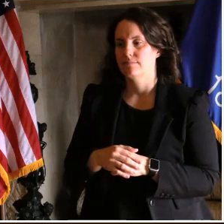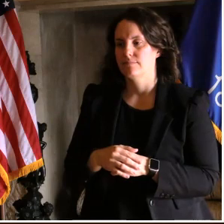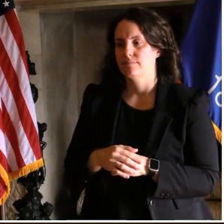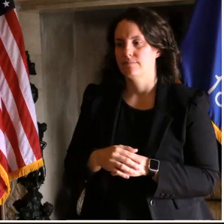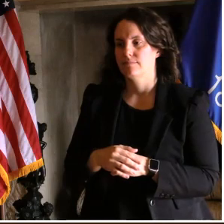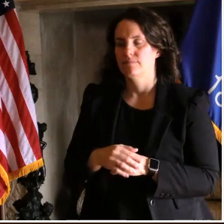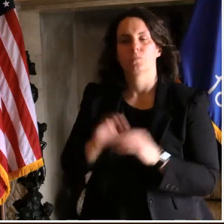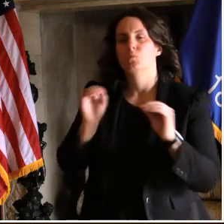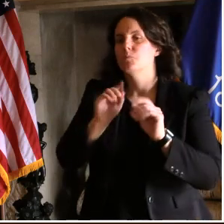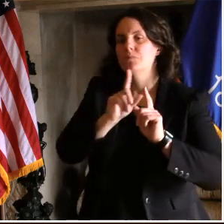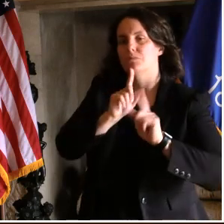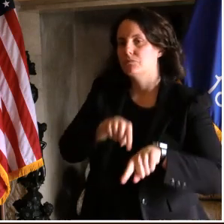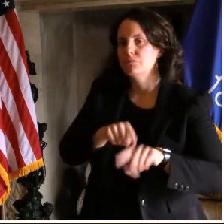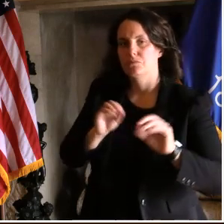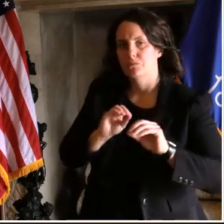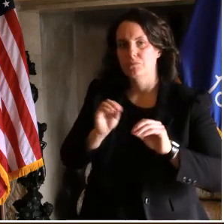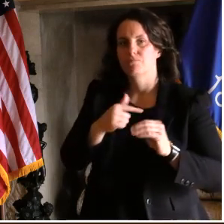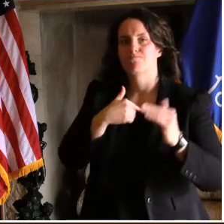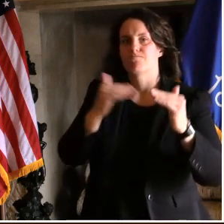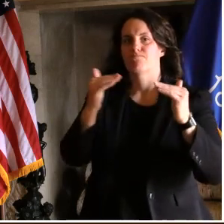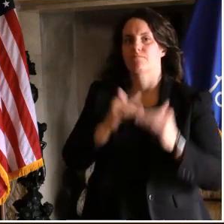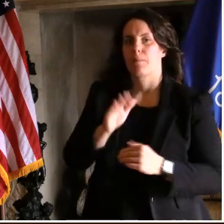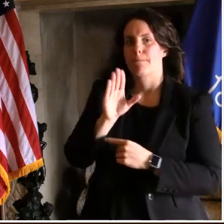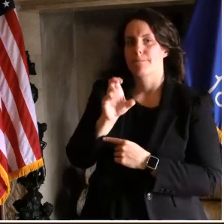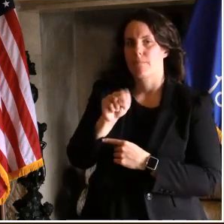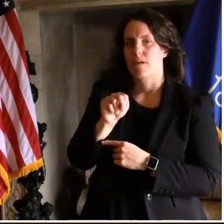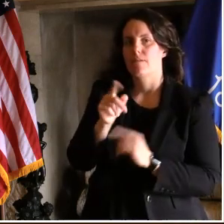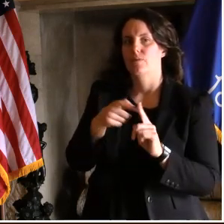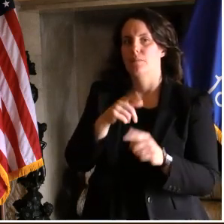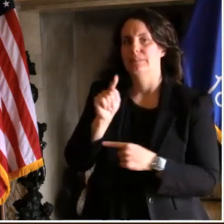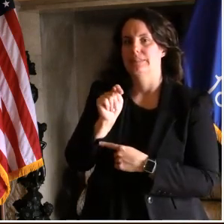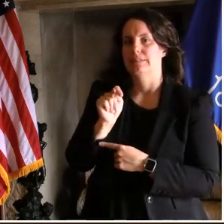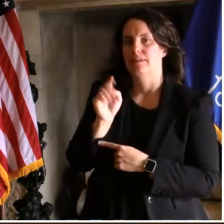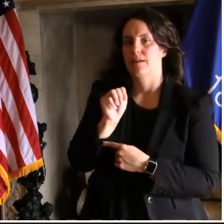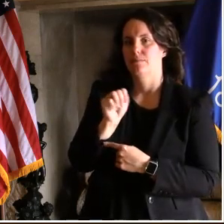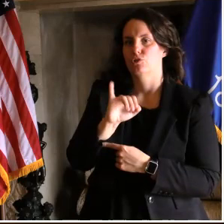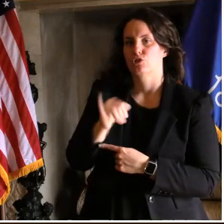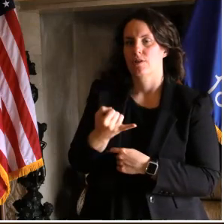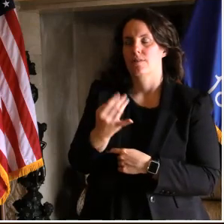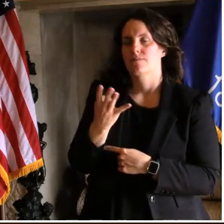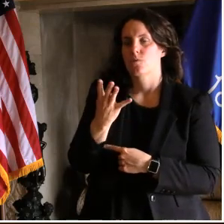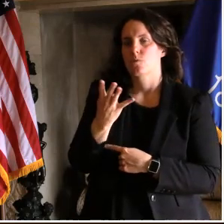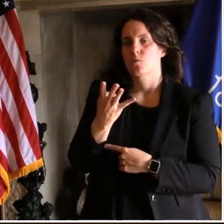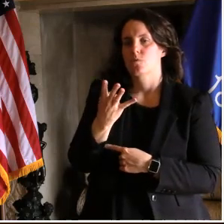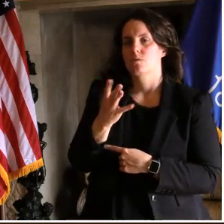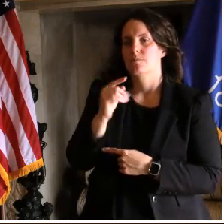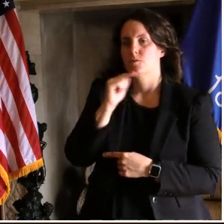Okay, we'll move on then to Ben Jordan from TMJ4 in Milwaukee. Ben?